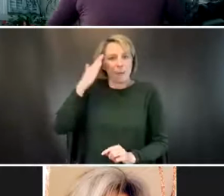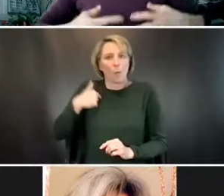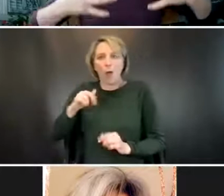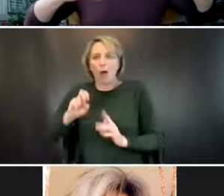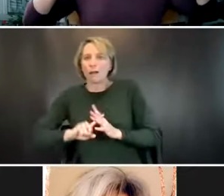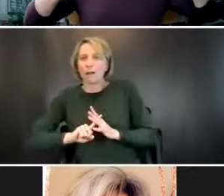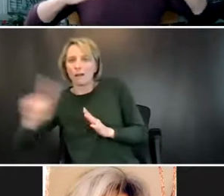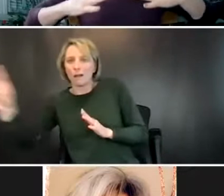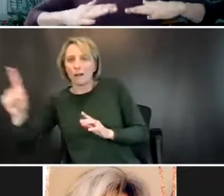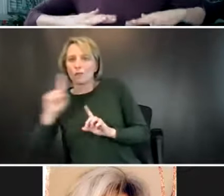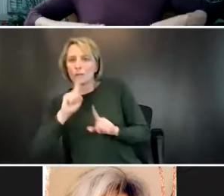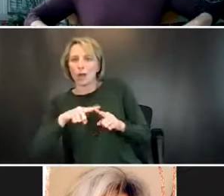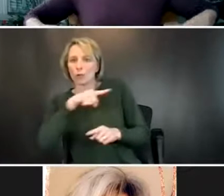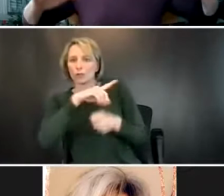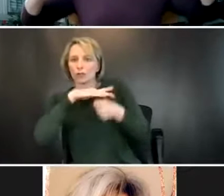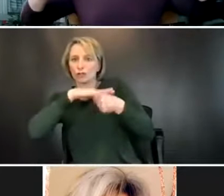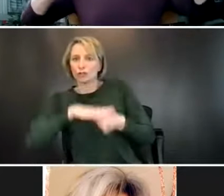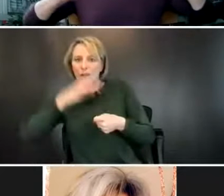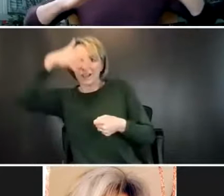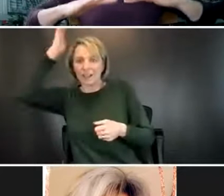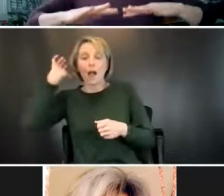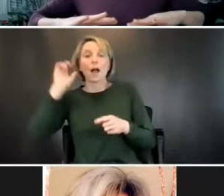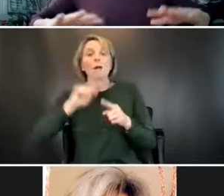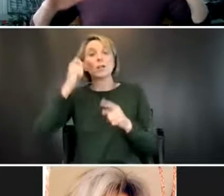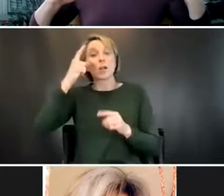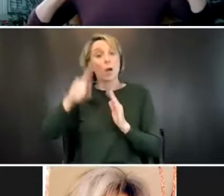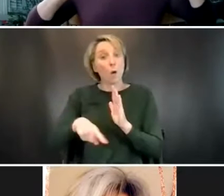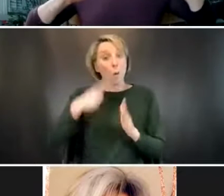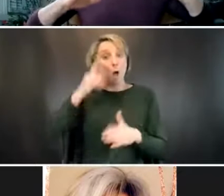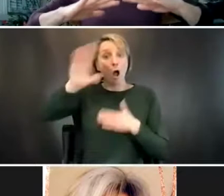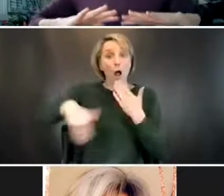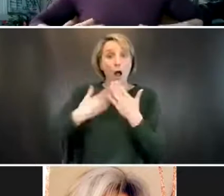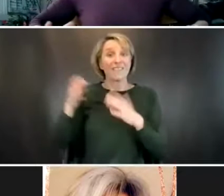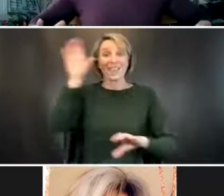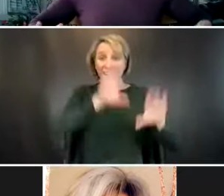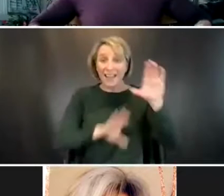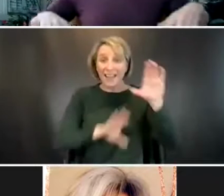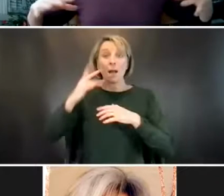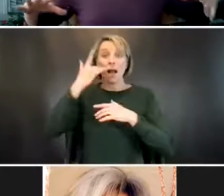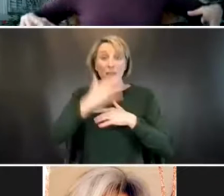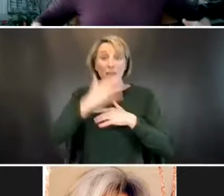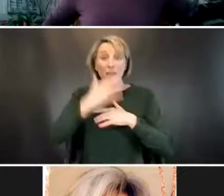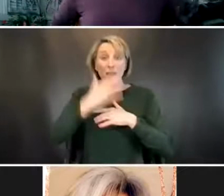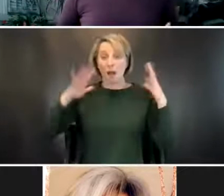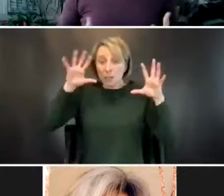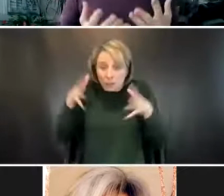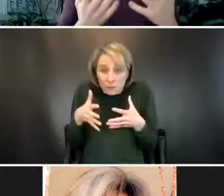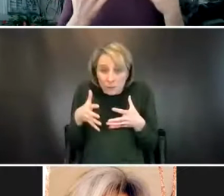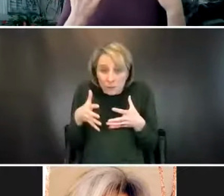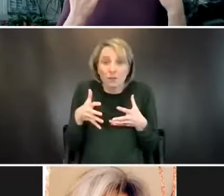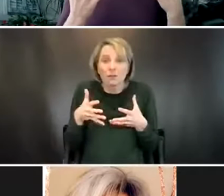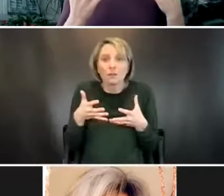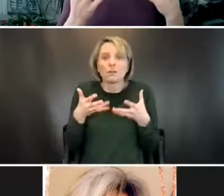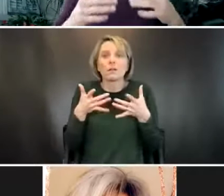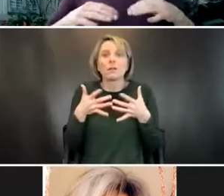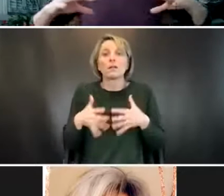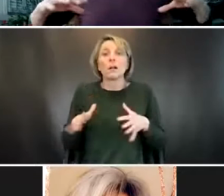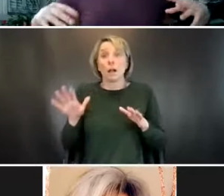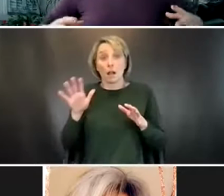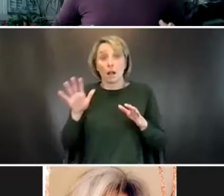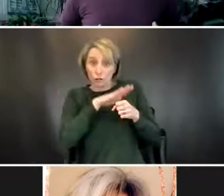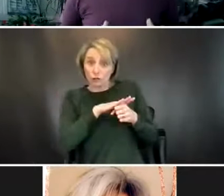lion. But then when all of those chemicals and all of that rerouting has dissipated, then digestion comes back